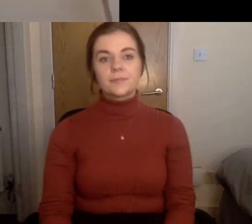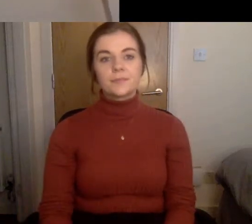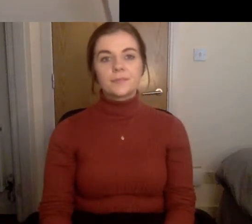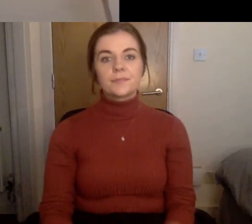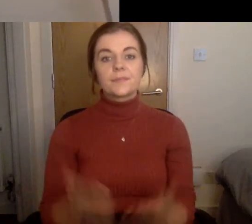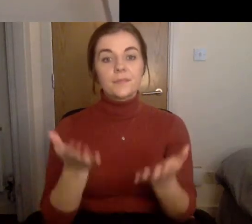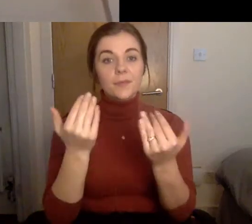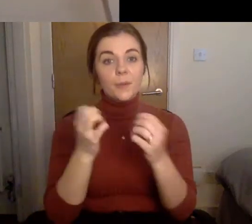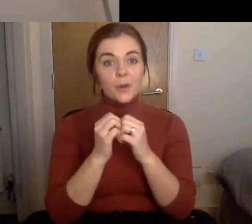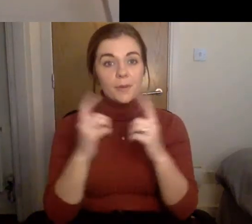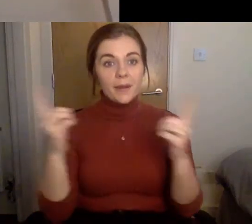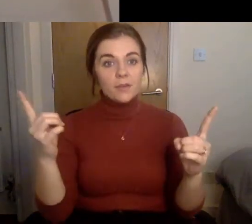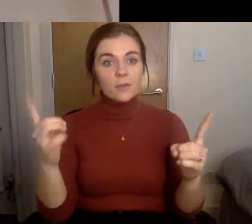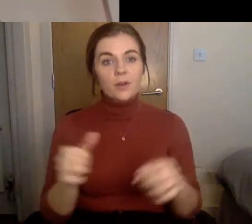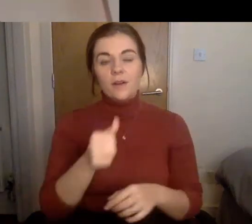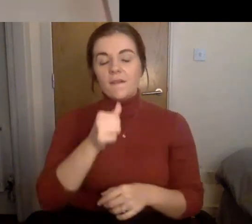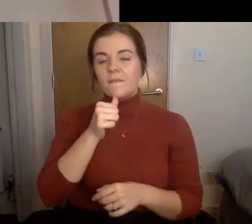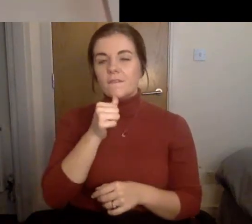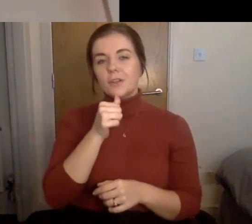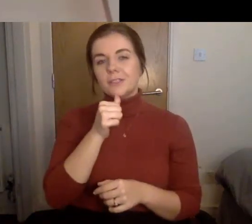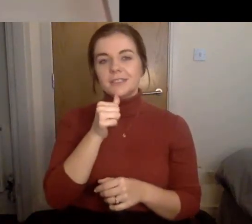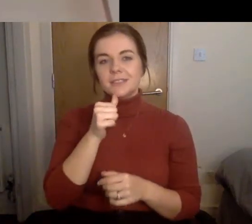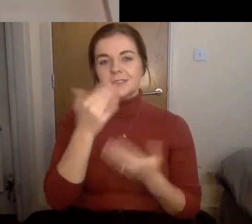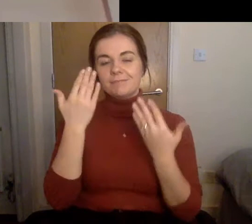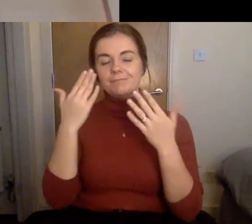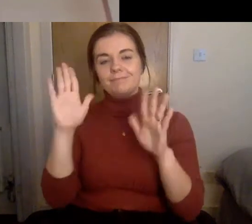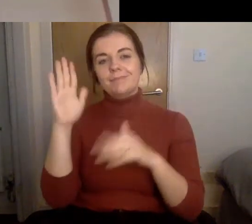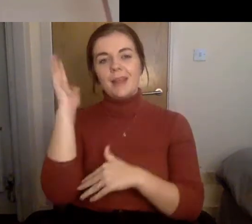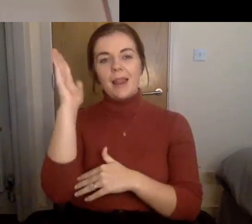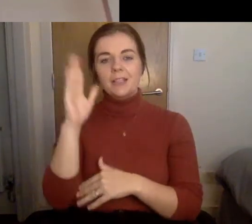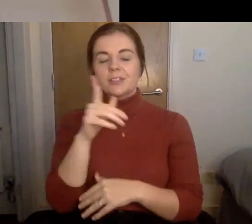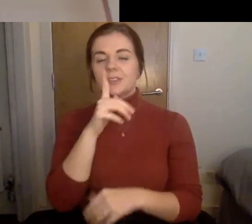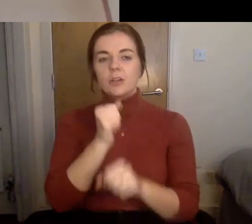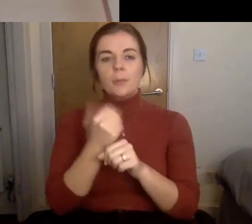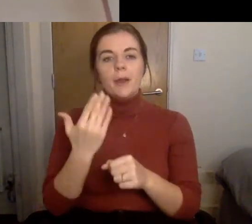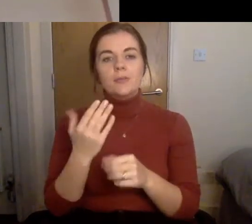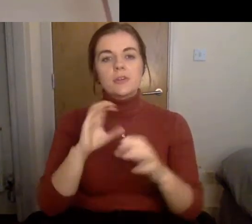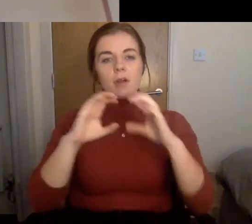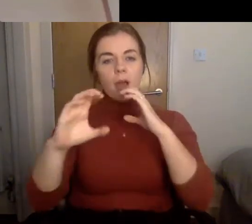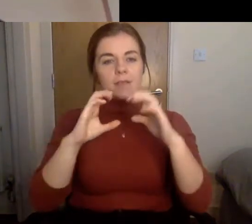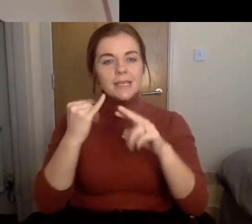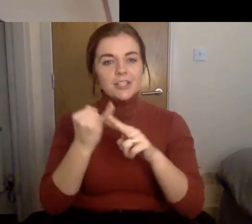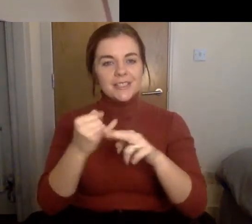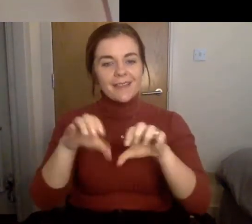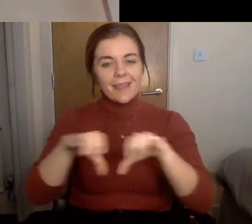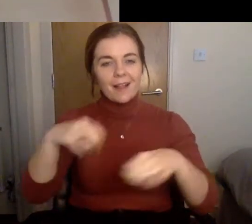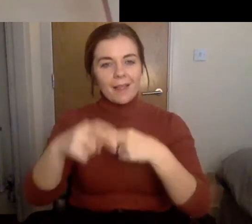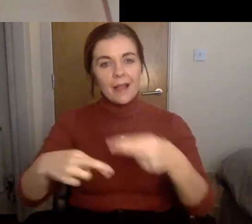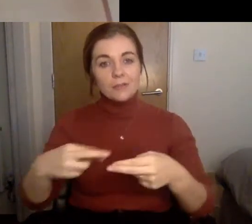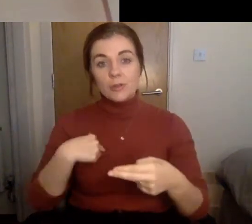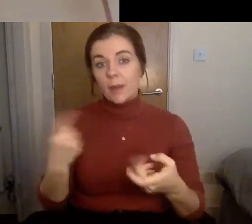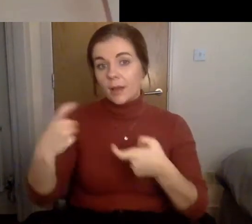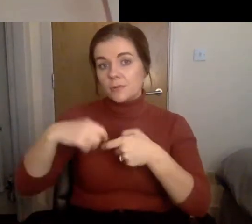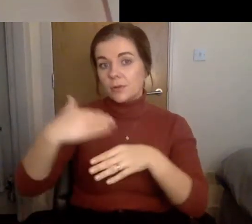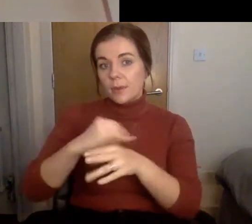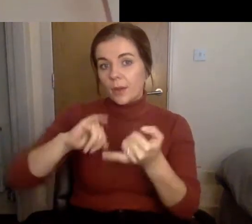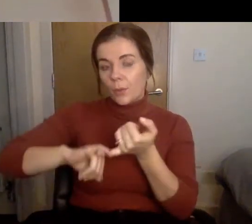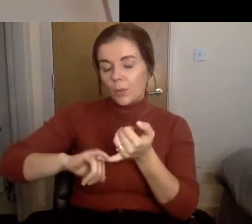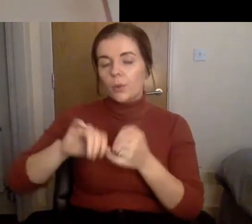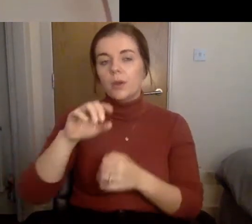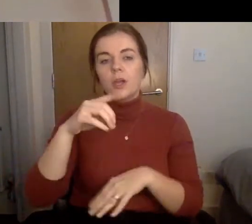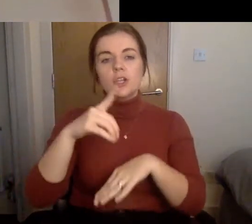Welcome everyone to our first episode of Conversations from the Classroom, and I'm joined here by Dr. Elaine Mahon,